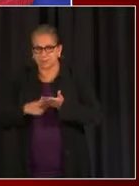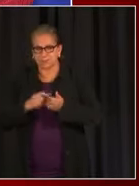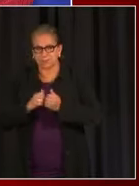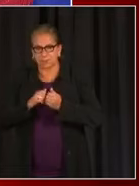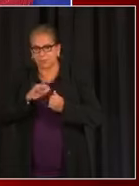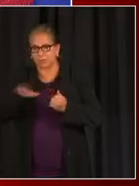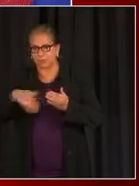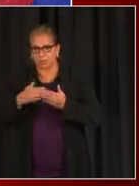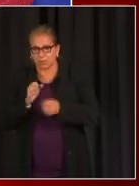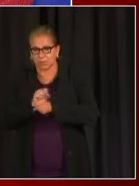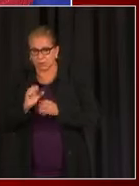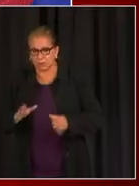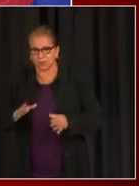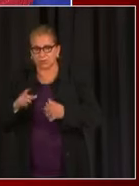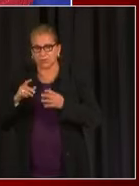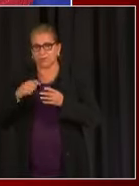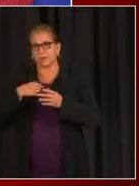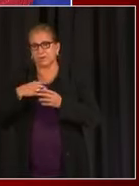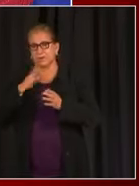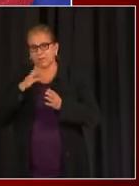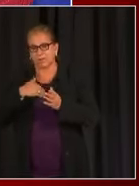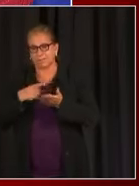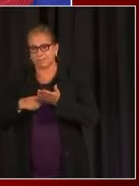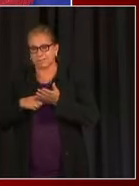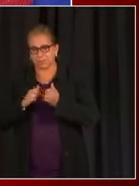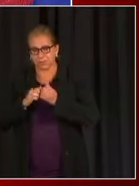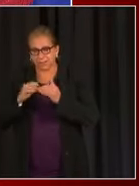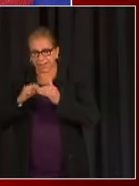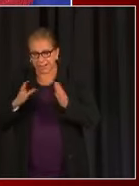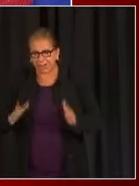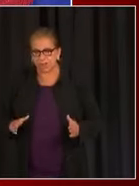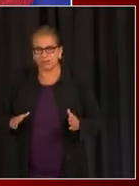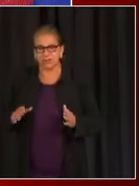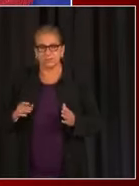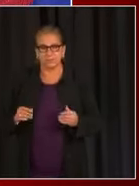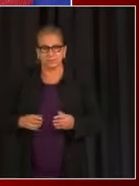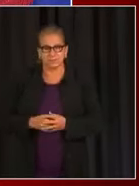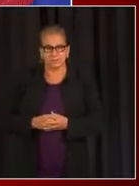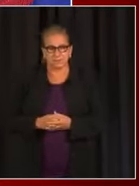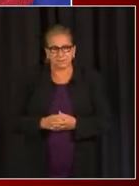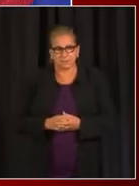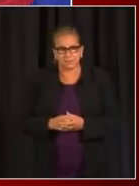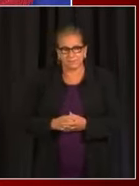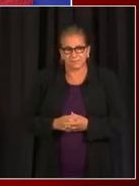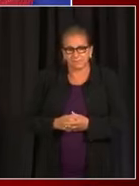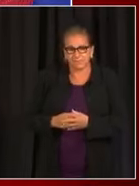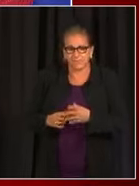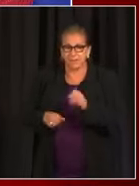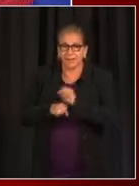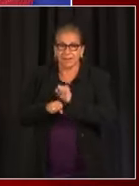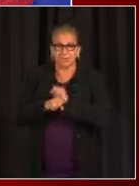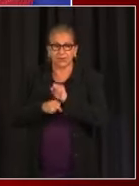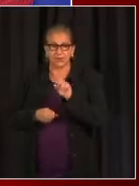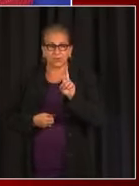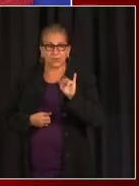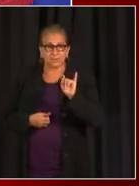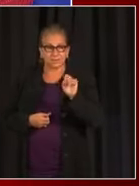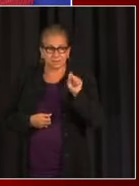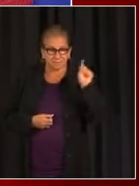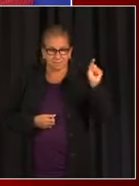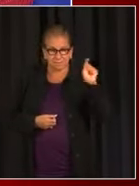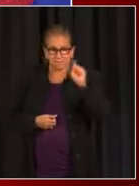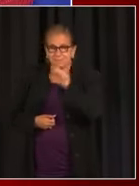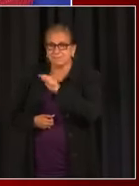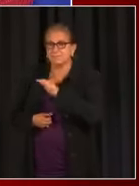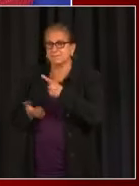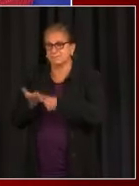leaders about how we move forward. I think that the labor units also want their employees to